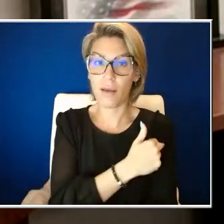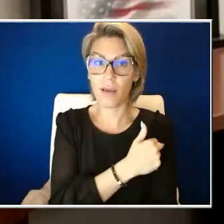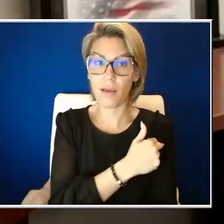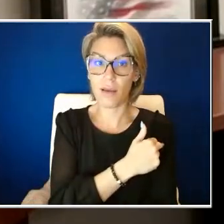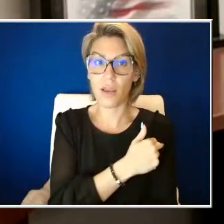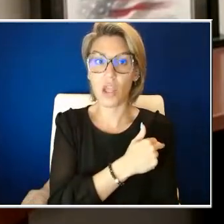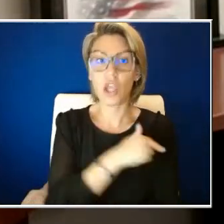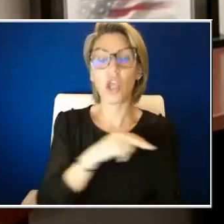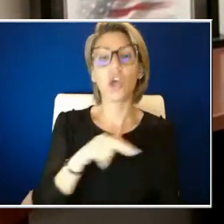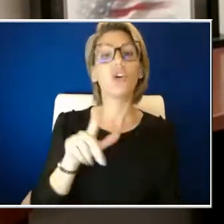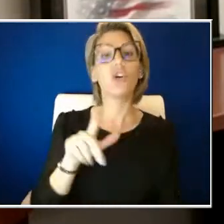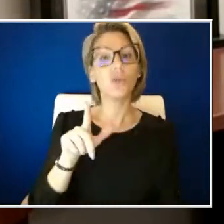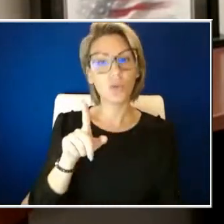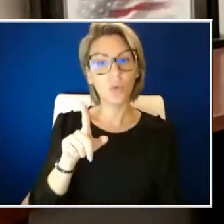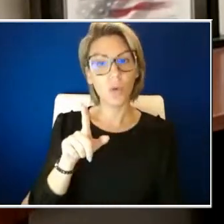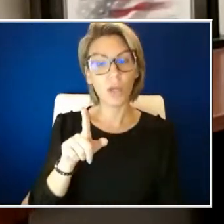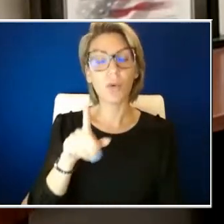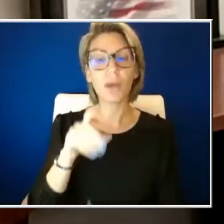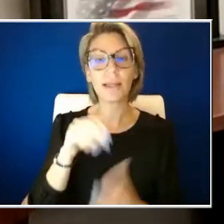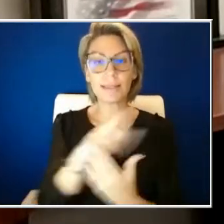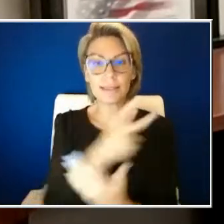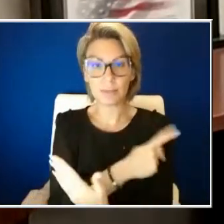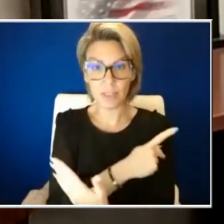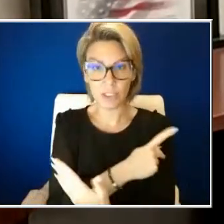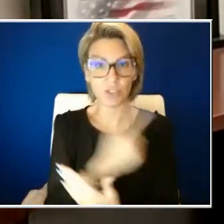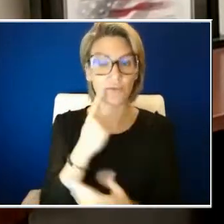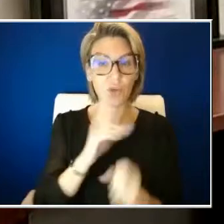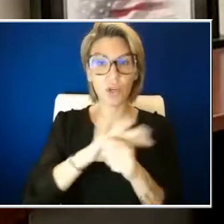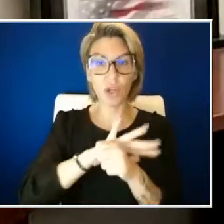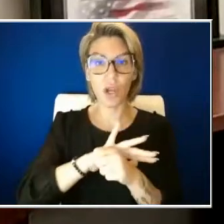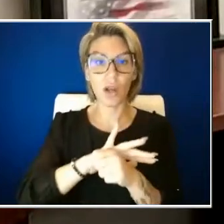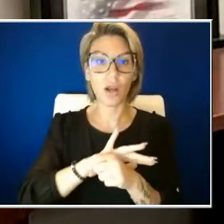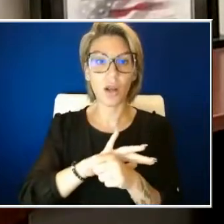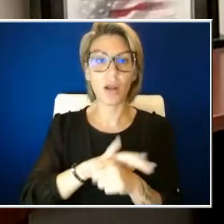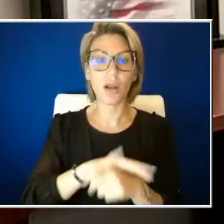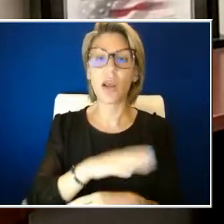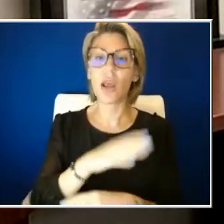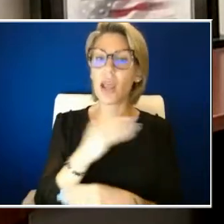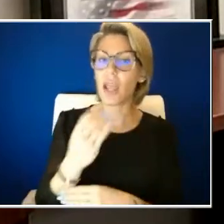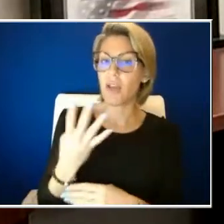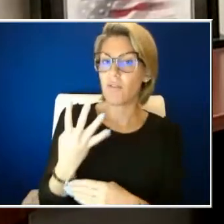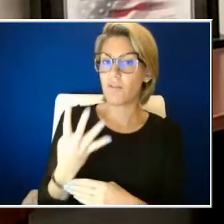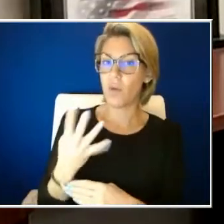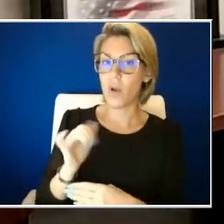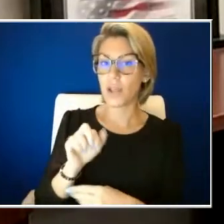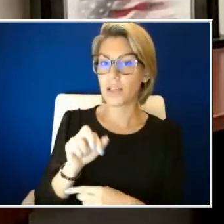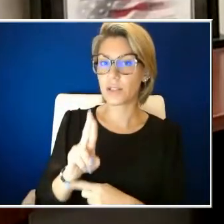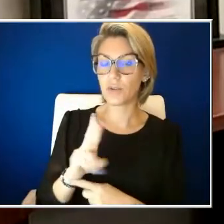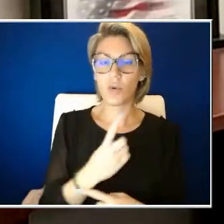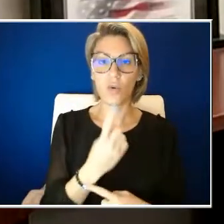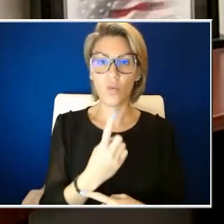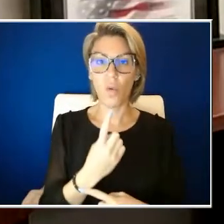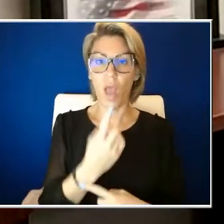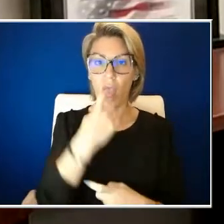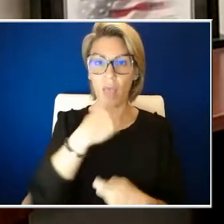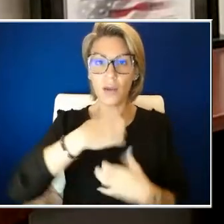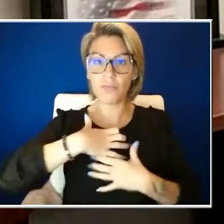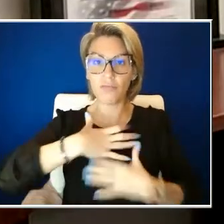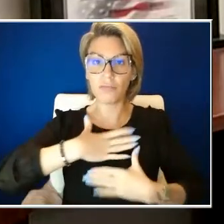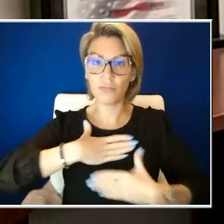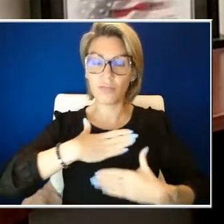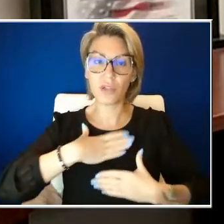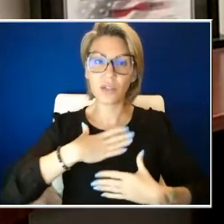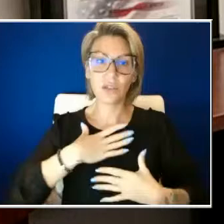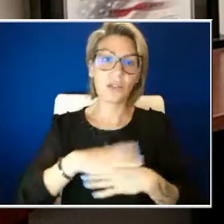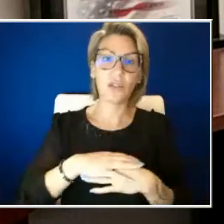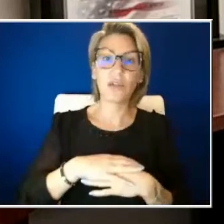21 inpatients that tested positive for COVID. Of those, 4 in the ICU and 1 is on a vent. Interestingly, none are at the